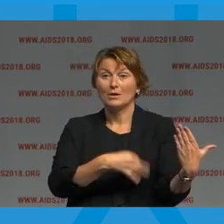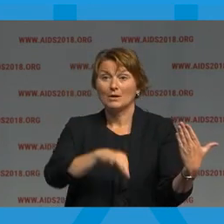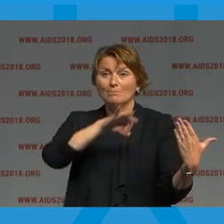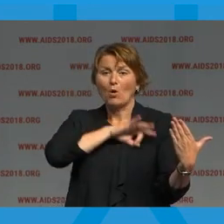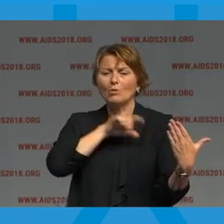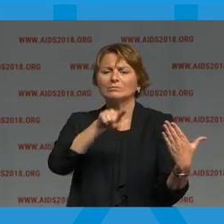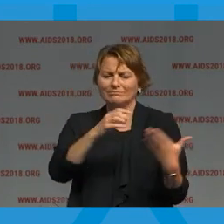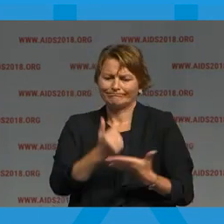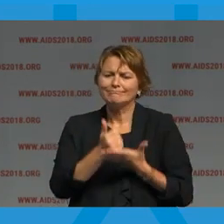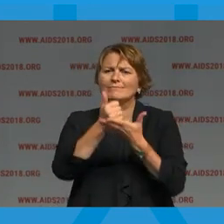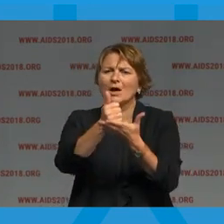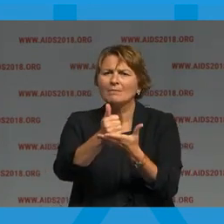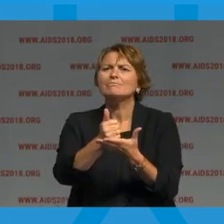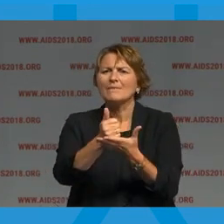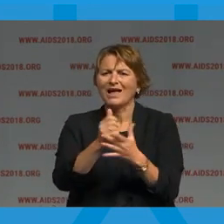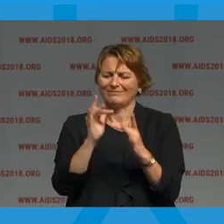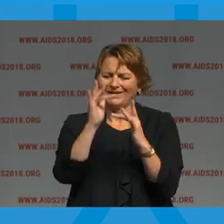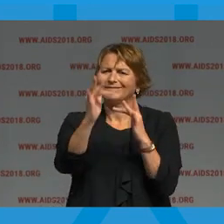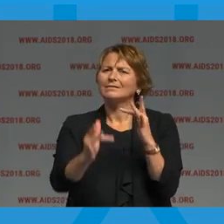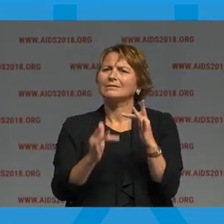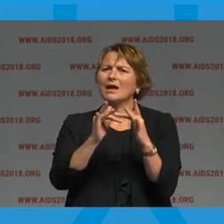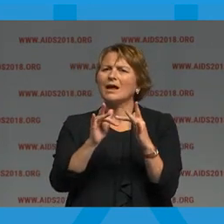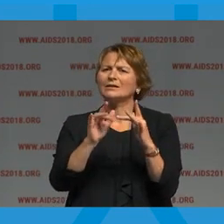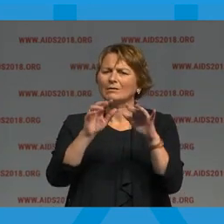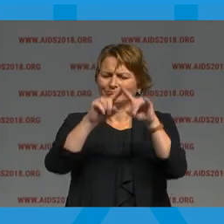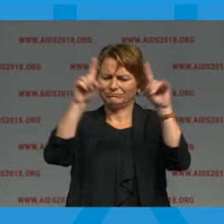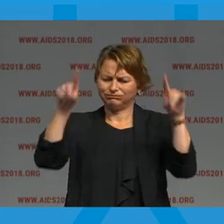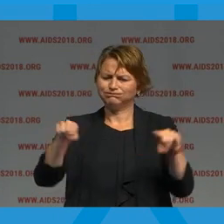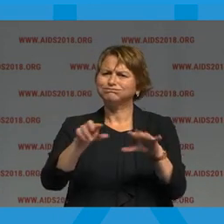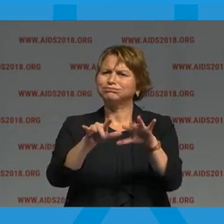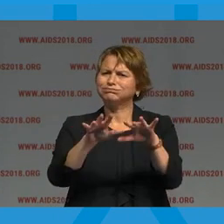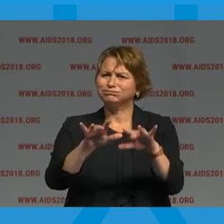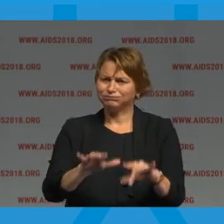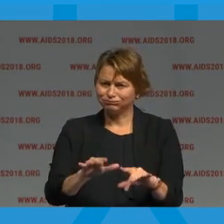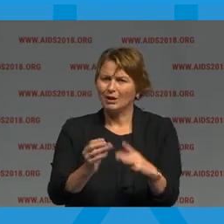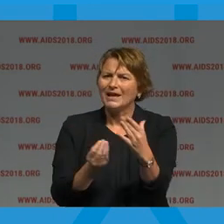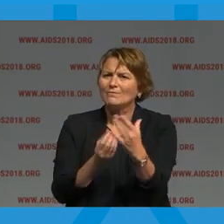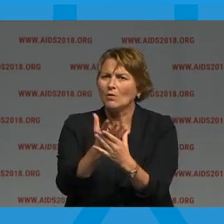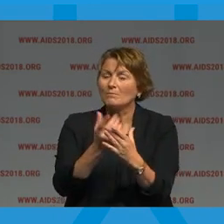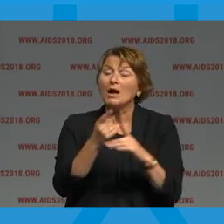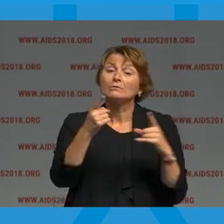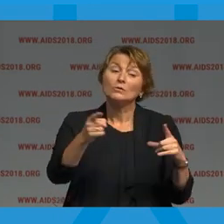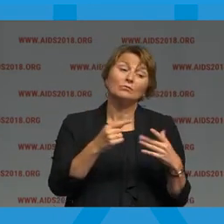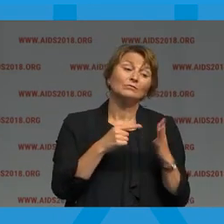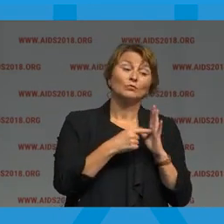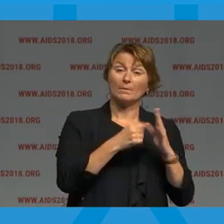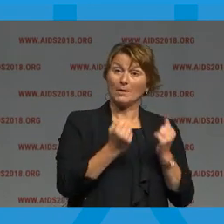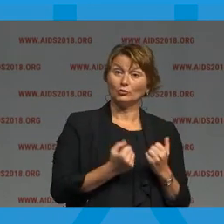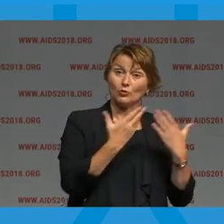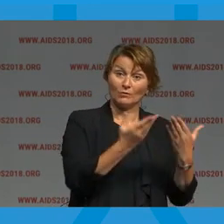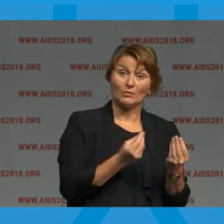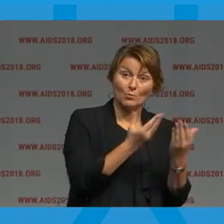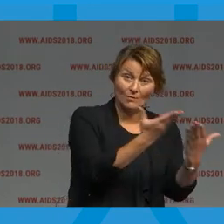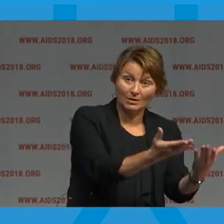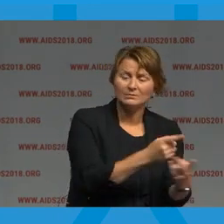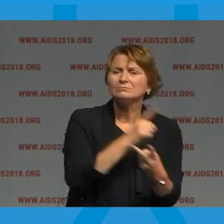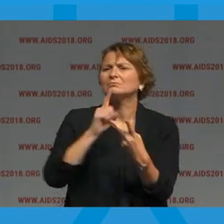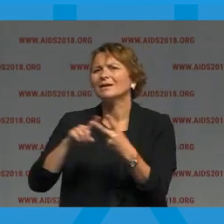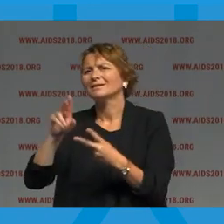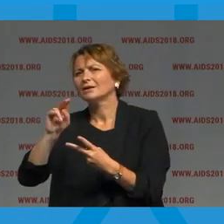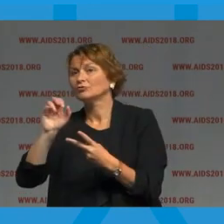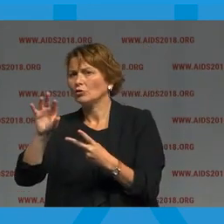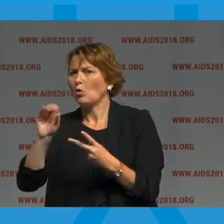online platform that will create much needed information links between service providers and NGOs that support